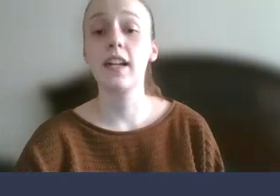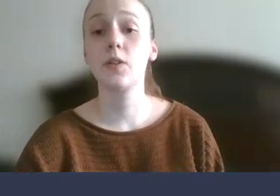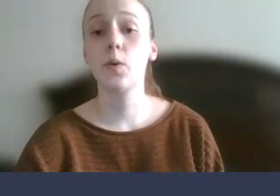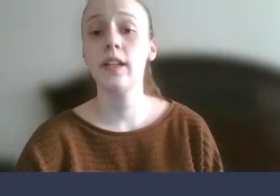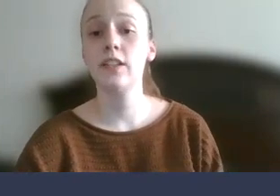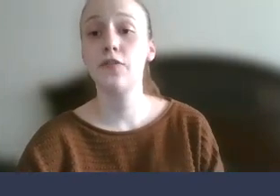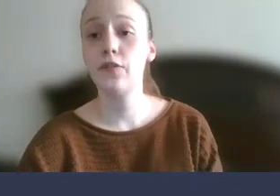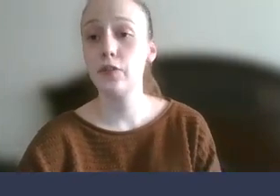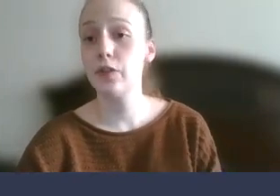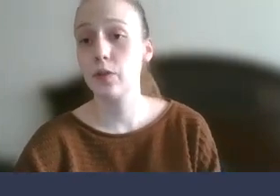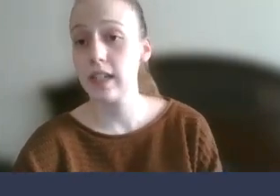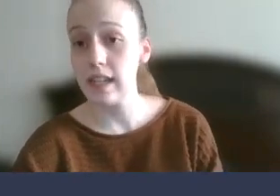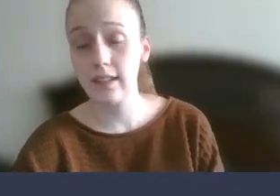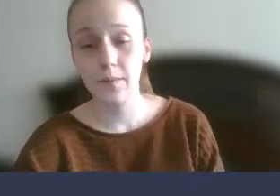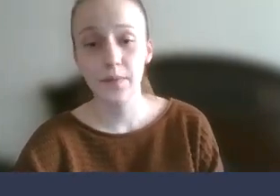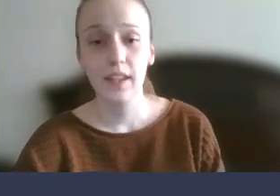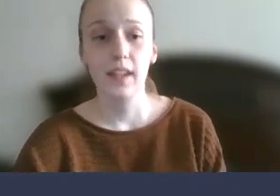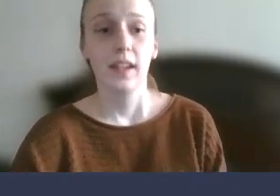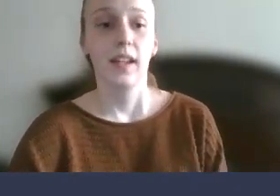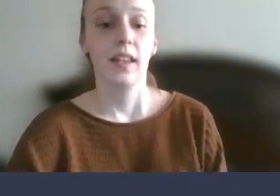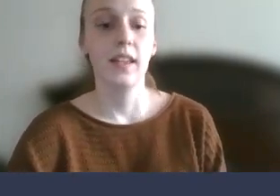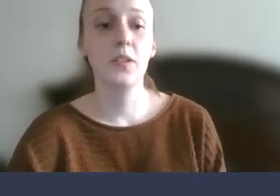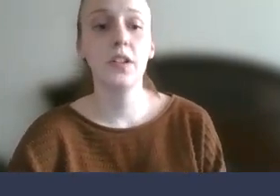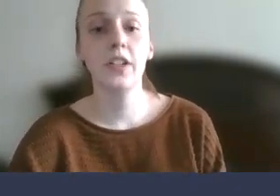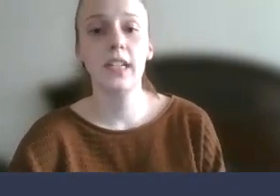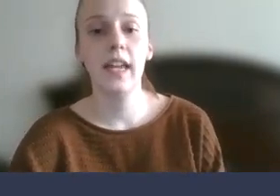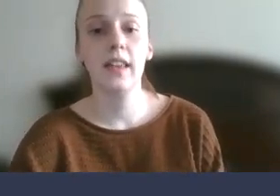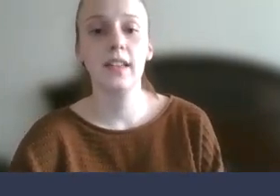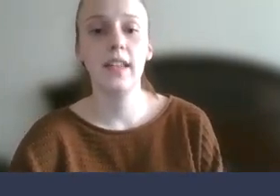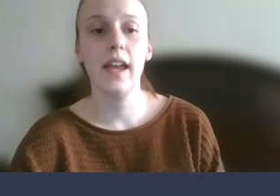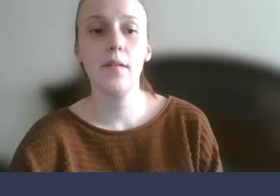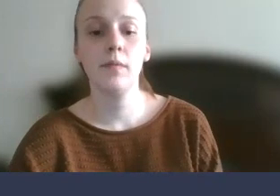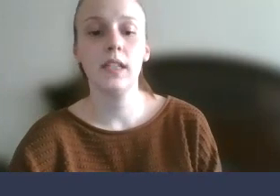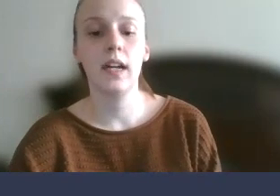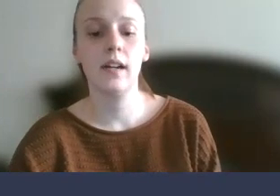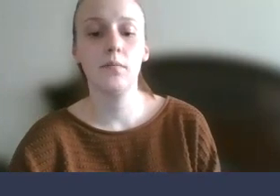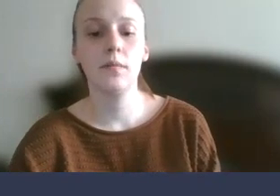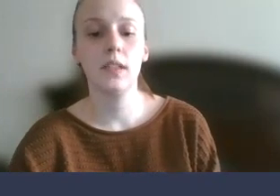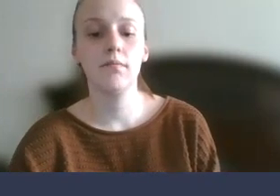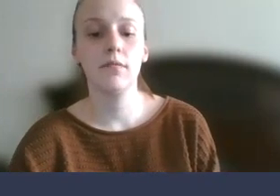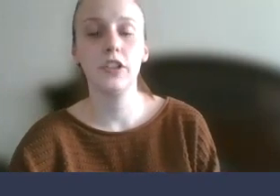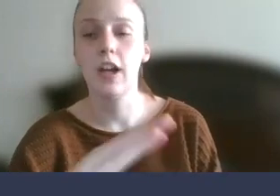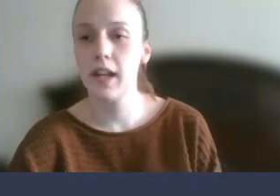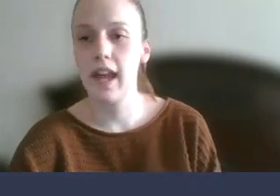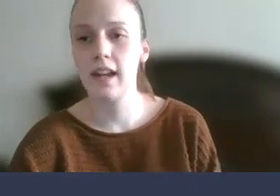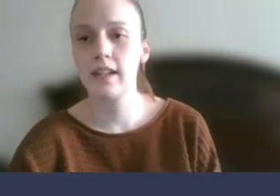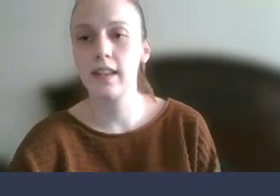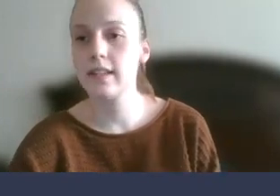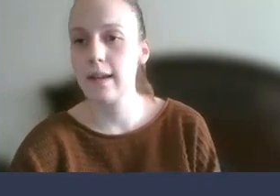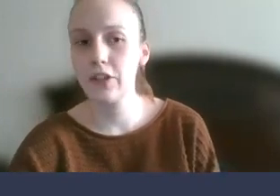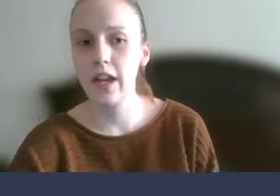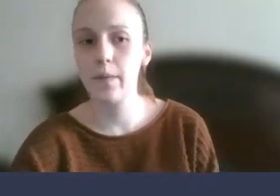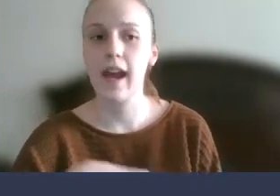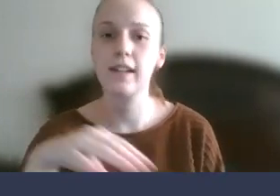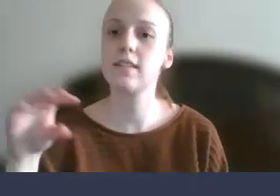and down. The next one is food or eat. This one you're gonna take the same, your dominant hand in